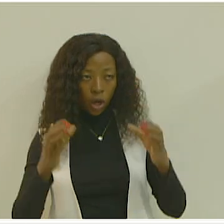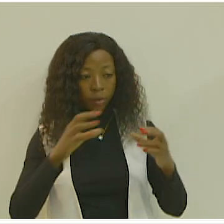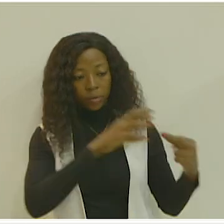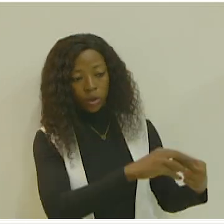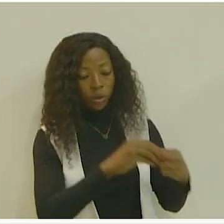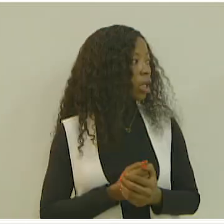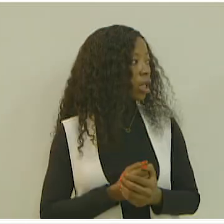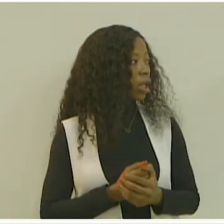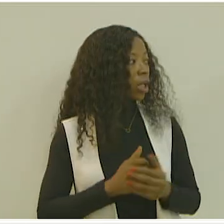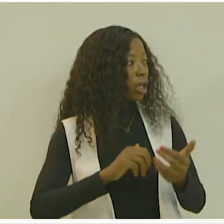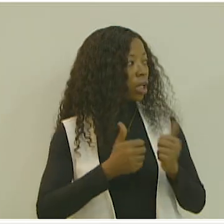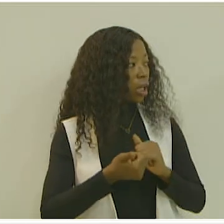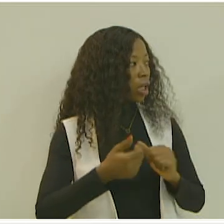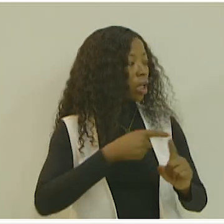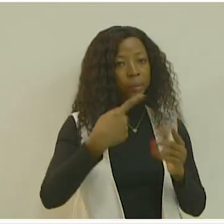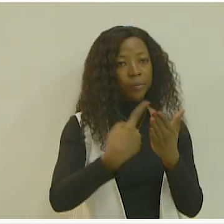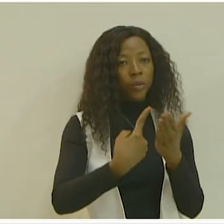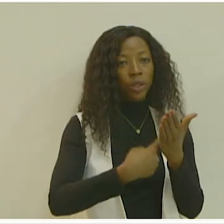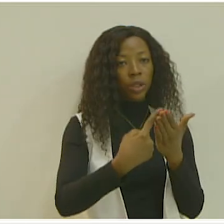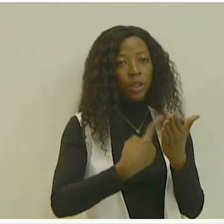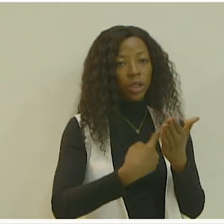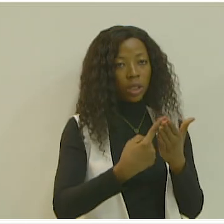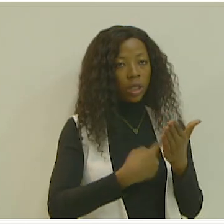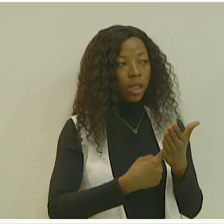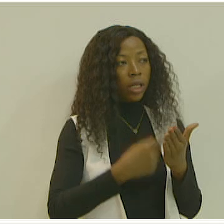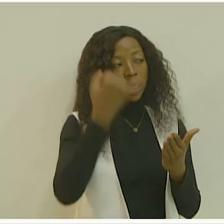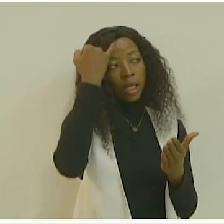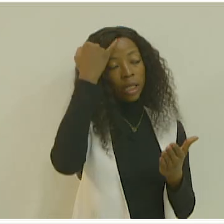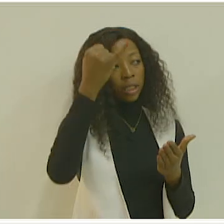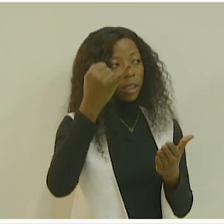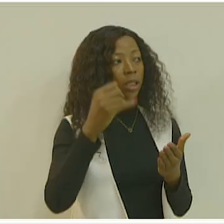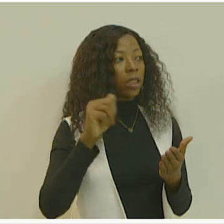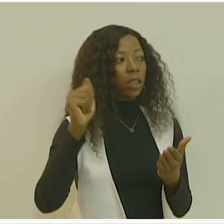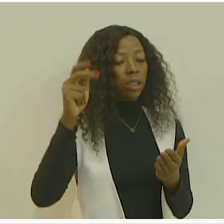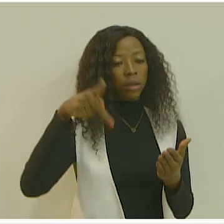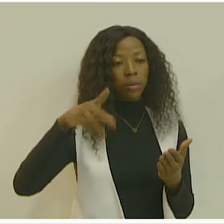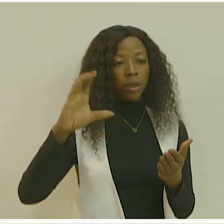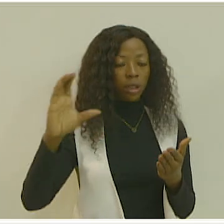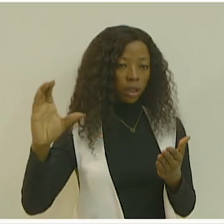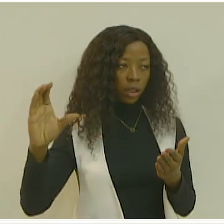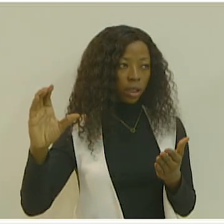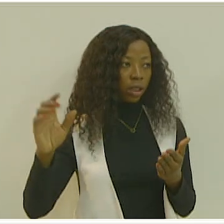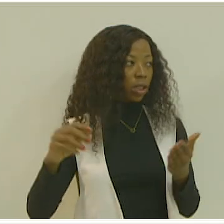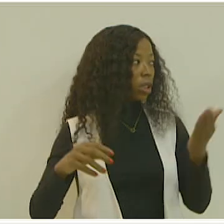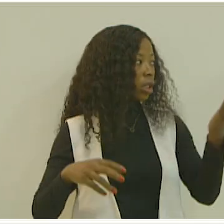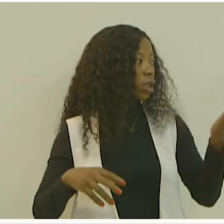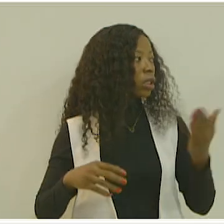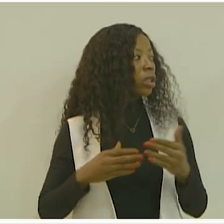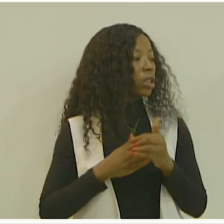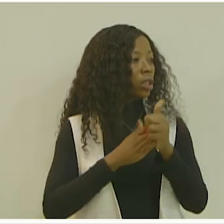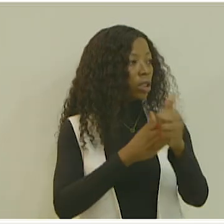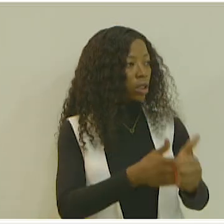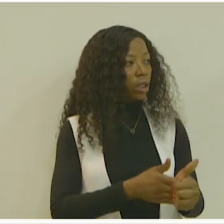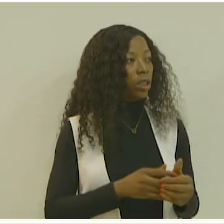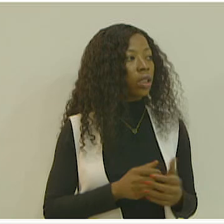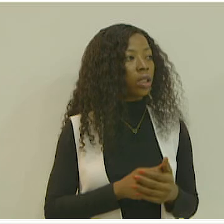in the country. When we discuss, the idea was that the All People's Congress, through Dr. Samura Kamara, for them